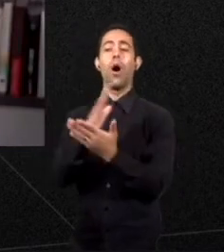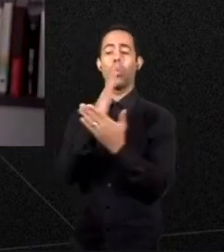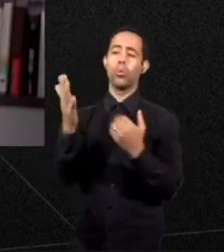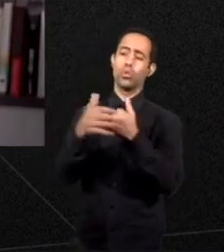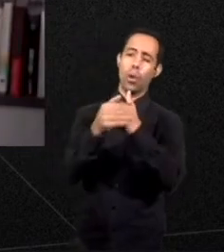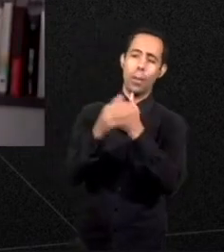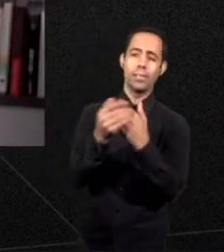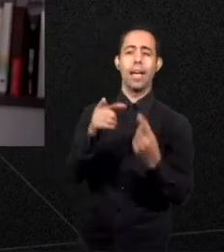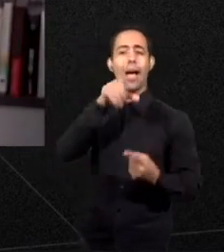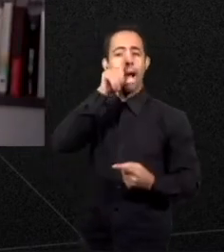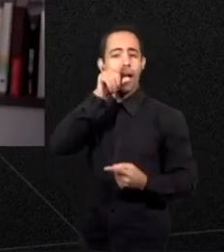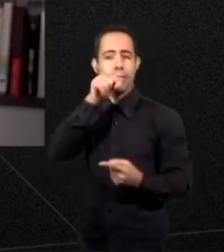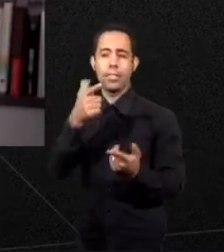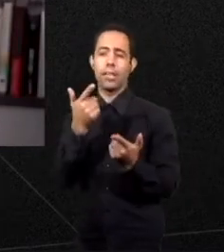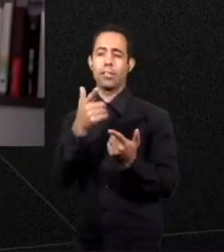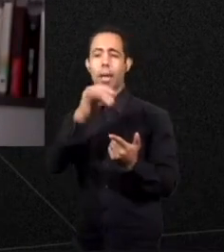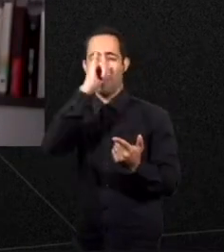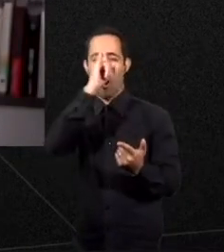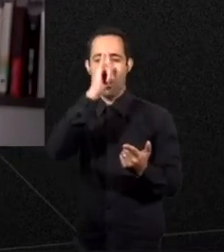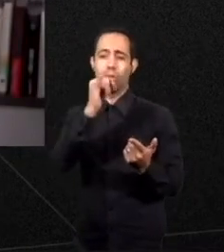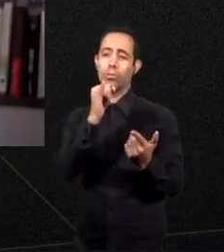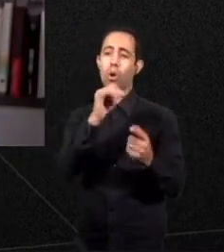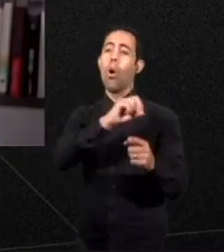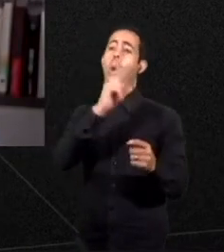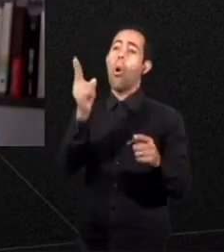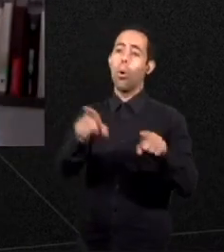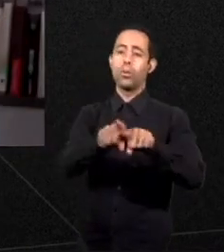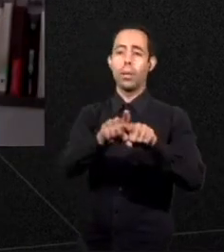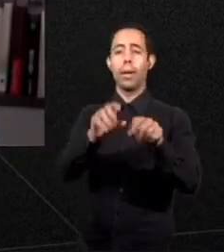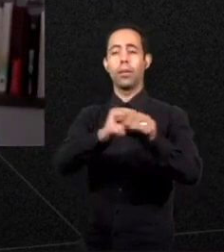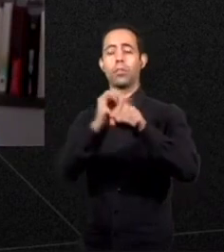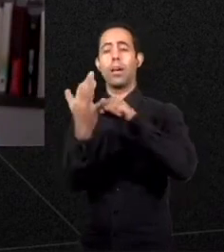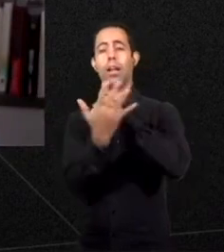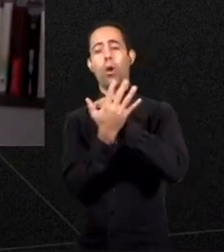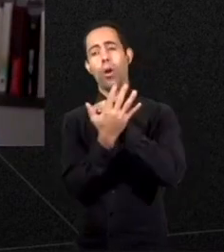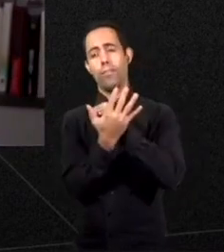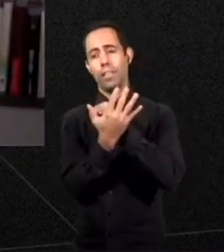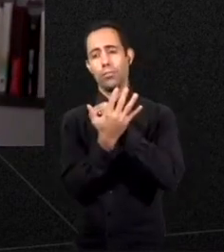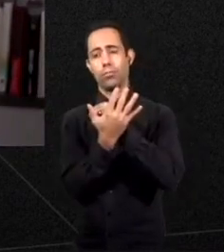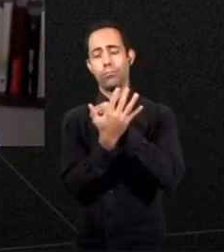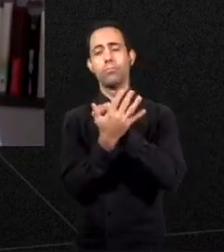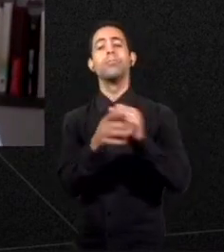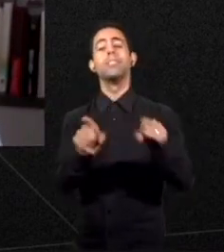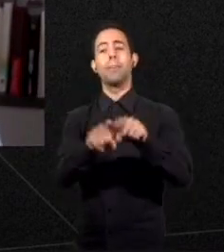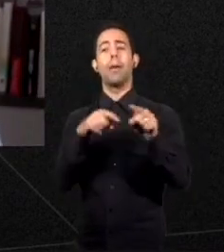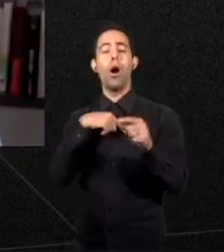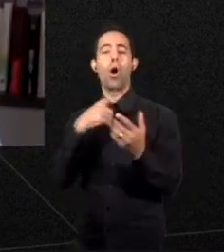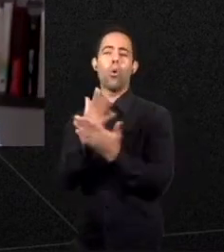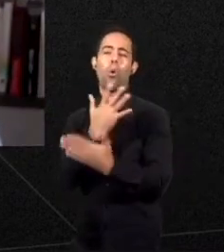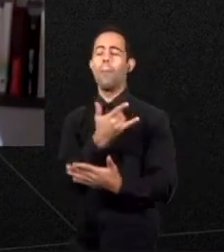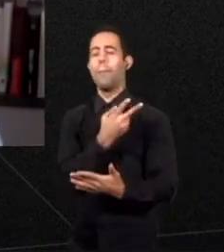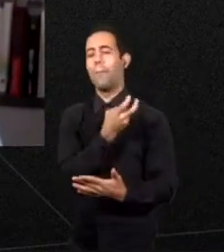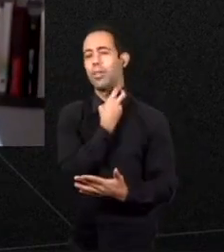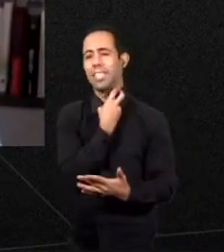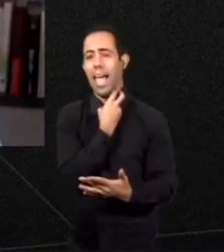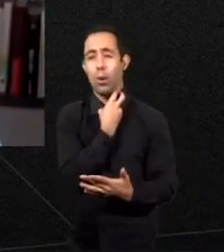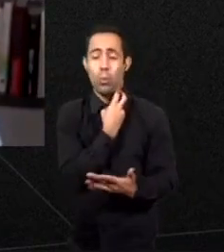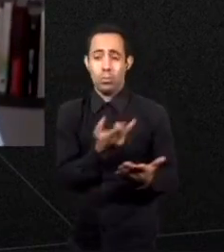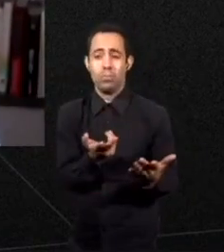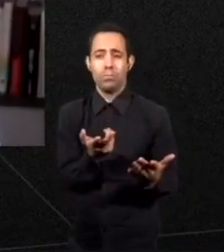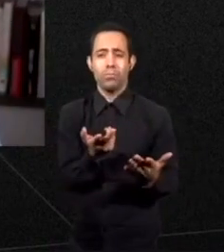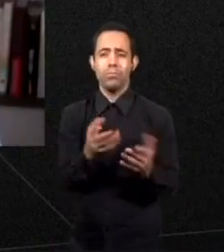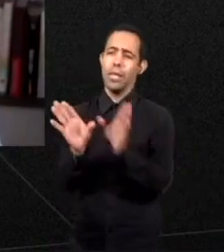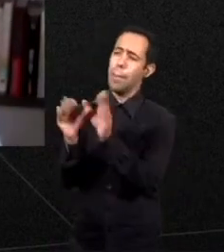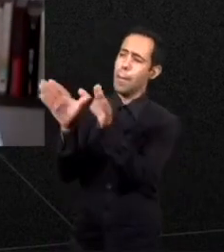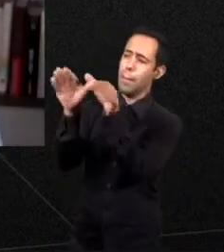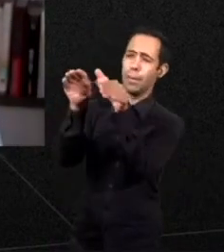pigs, or like with the coronavirus, it starts with a bat, but it's when humans